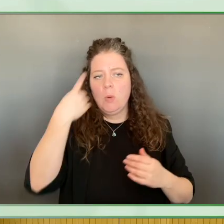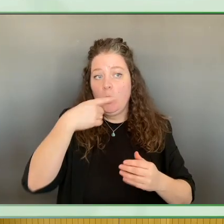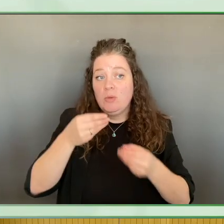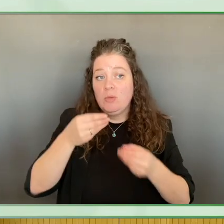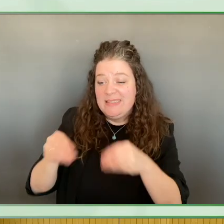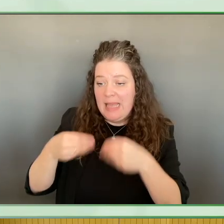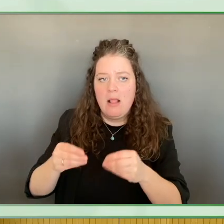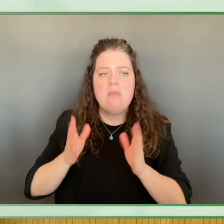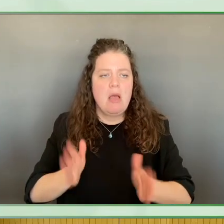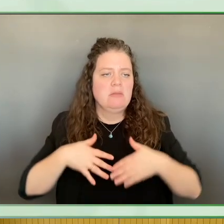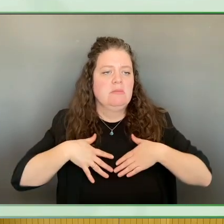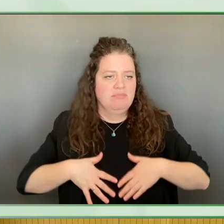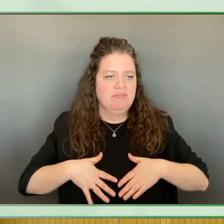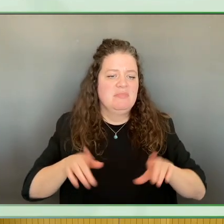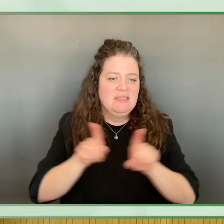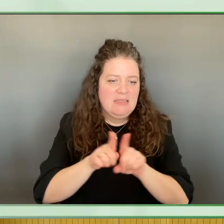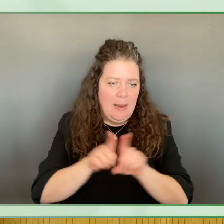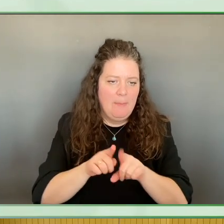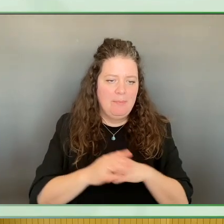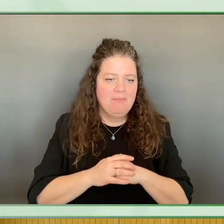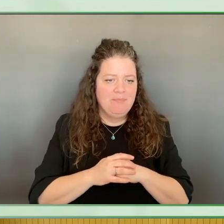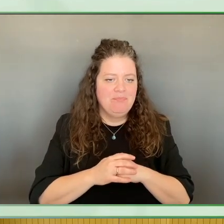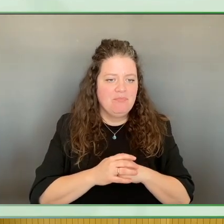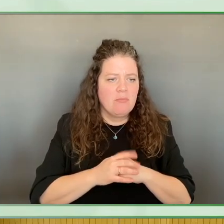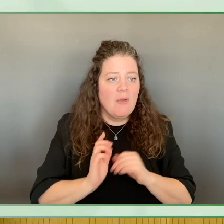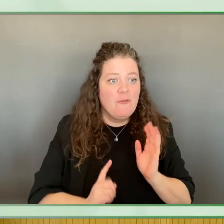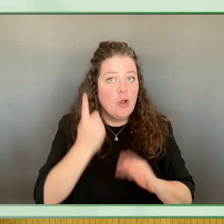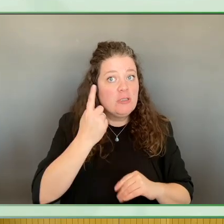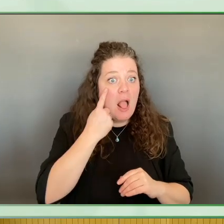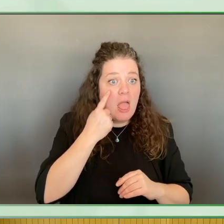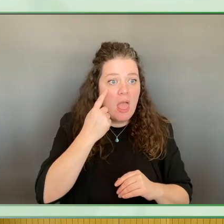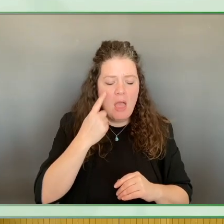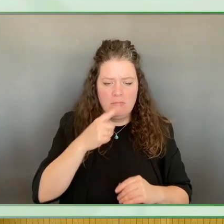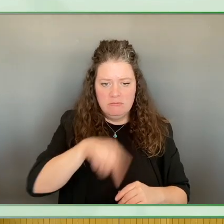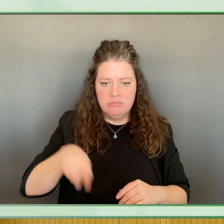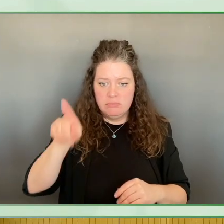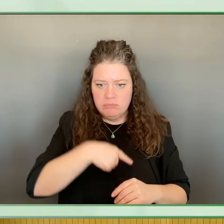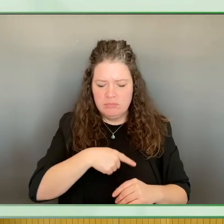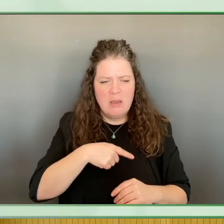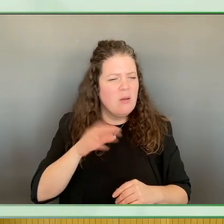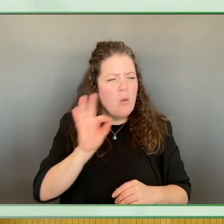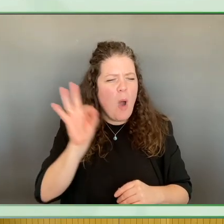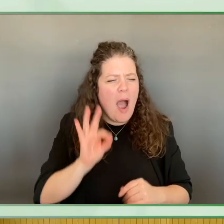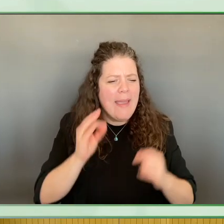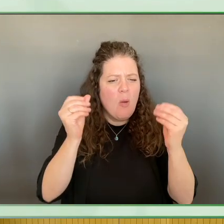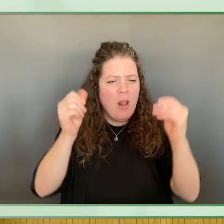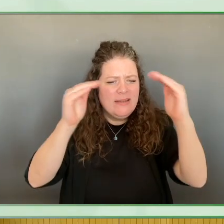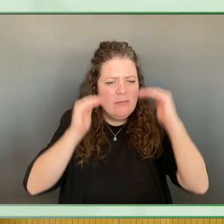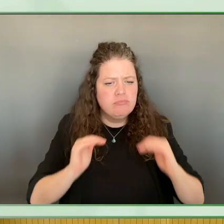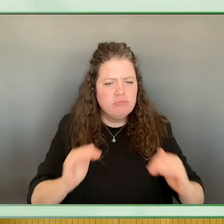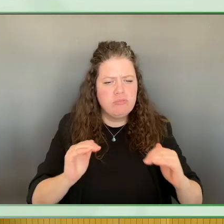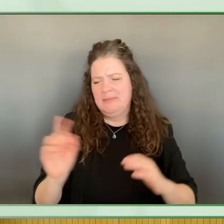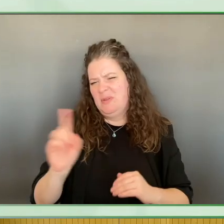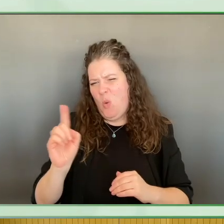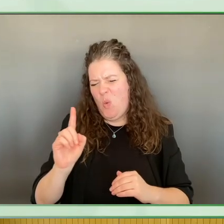fail not because they're bad, but because the system meets them for the first time at scale. So the pathway thinking removes all of